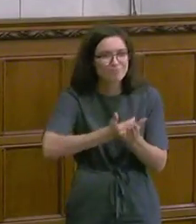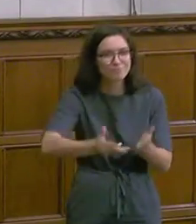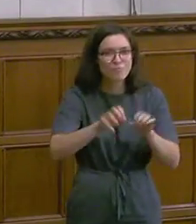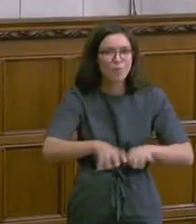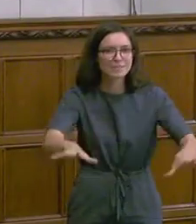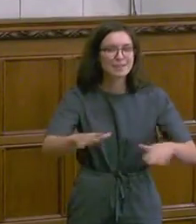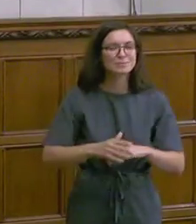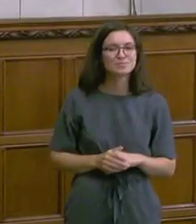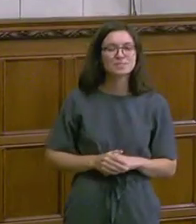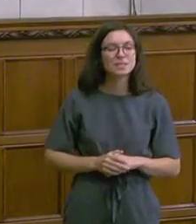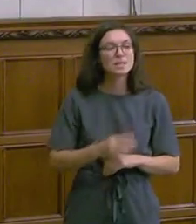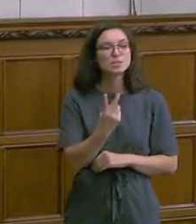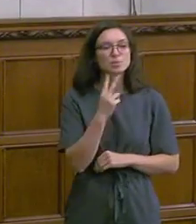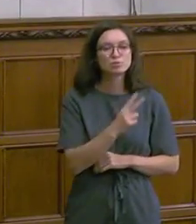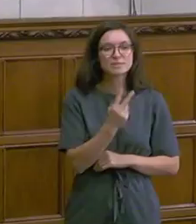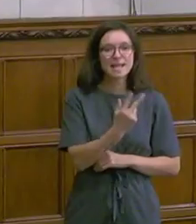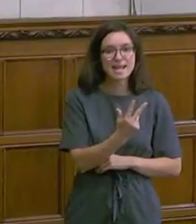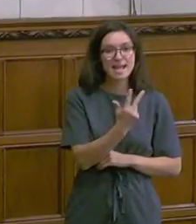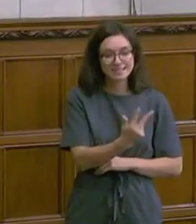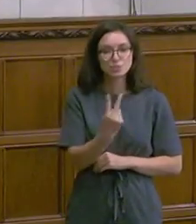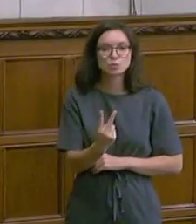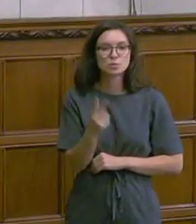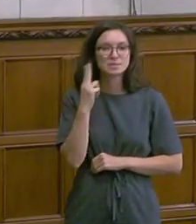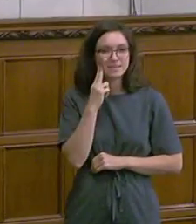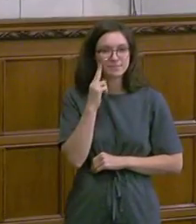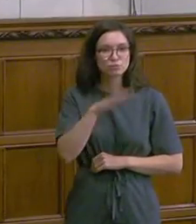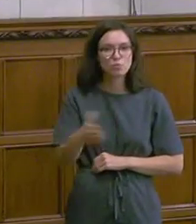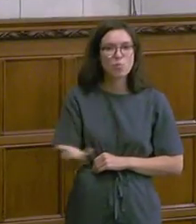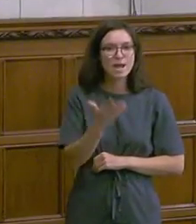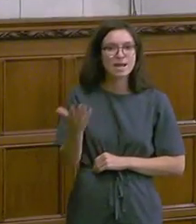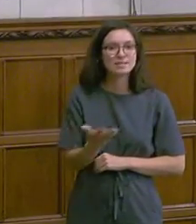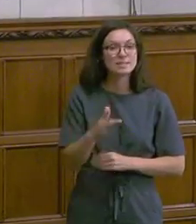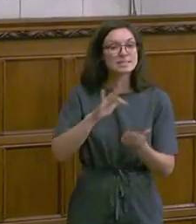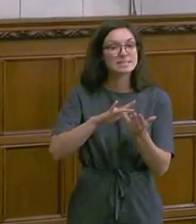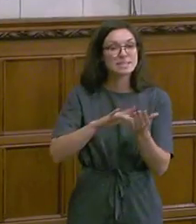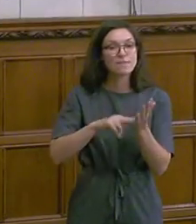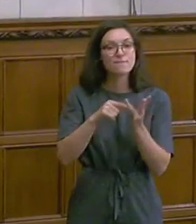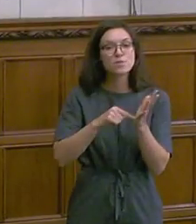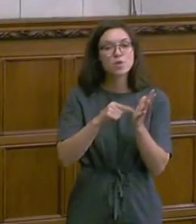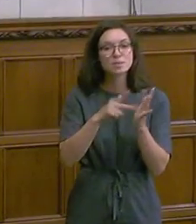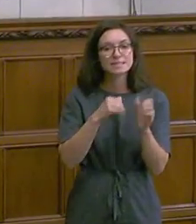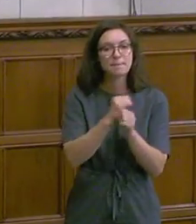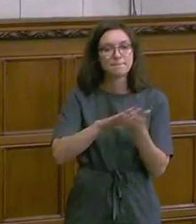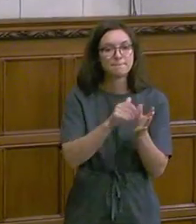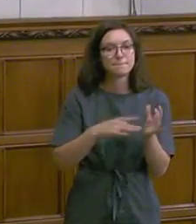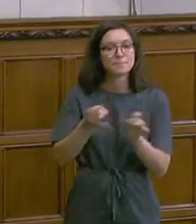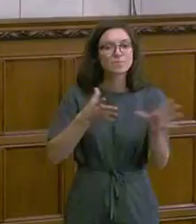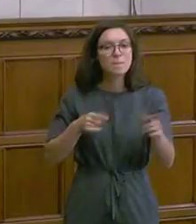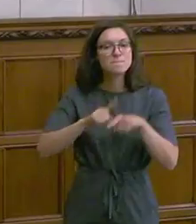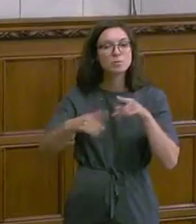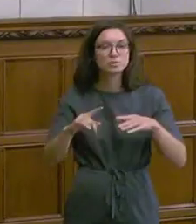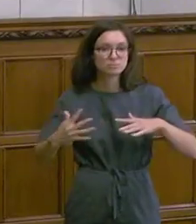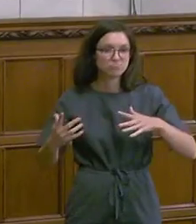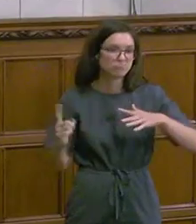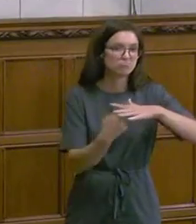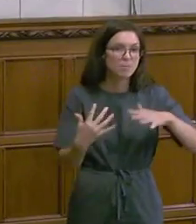are 282 deaf children in the city of Nottingham. The majority of them attend their local mainstream school and are supported